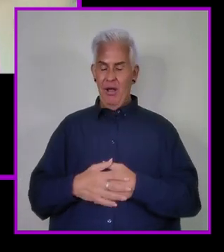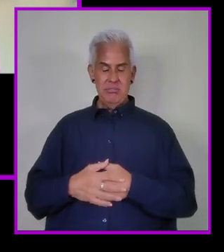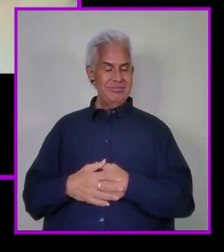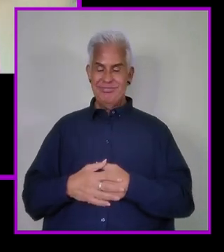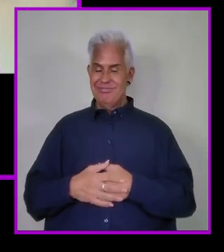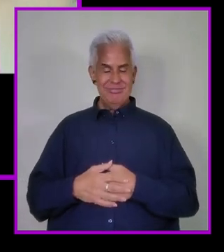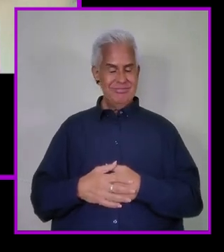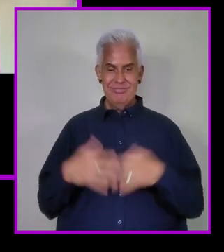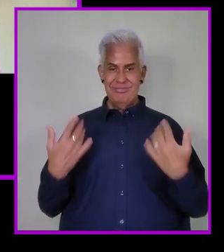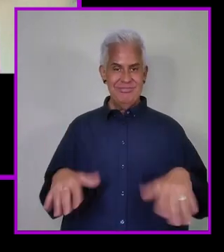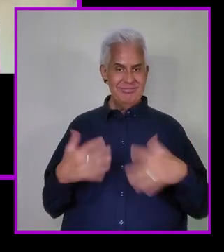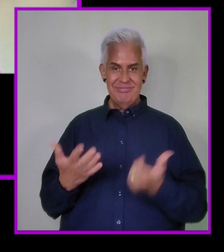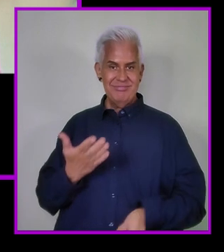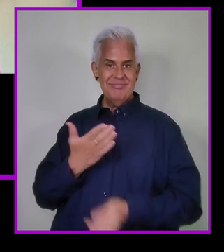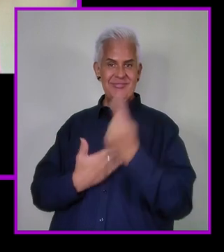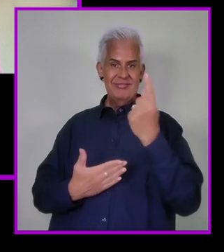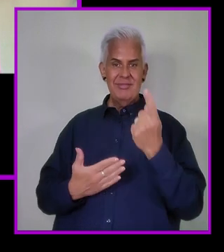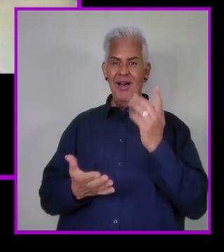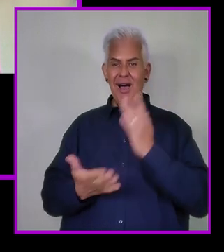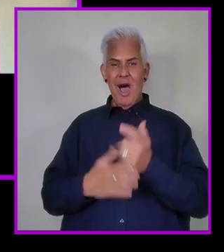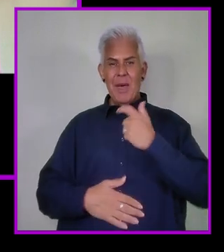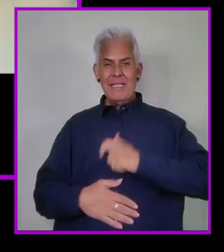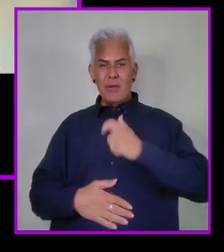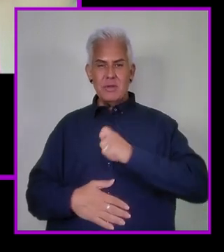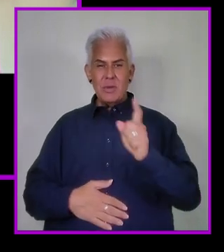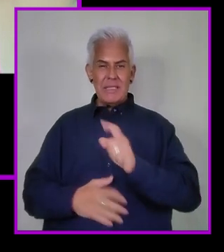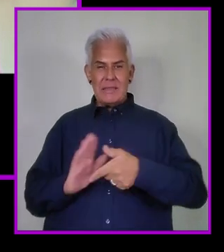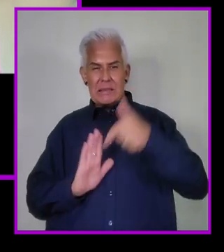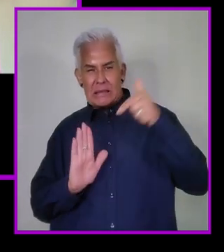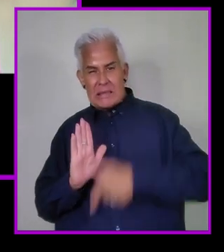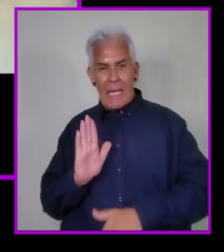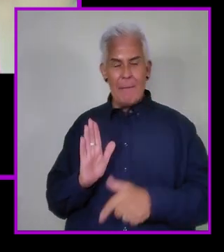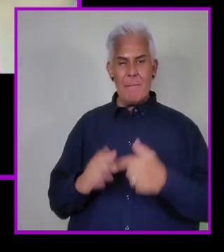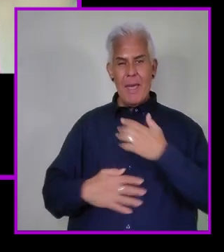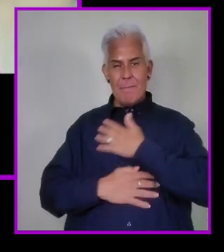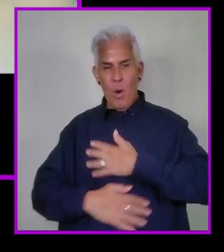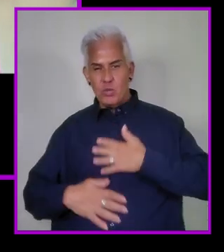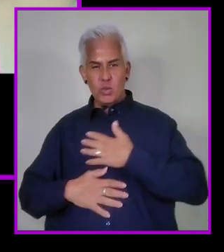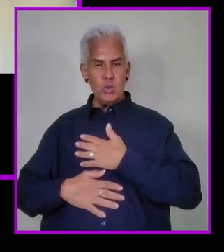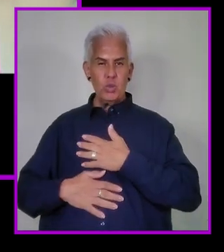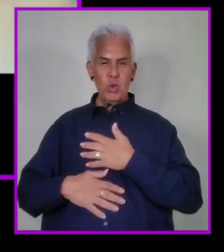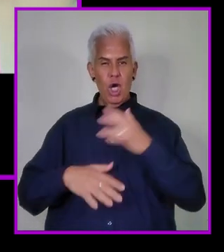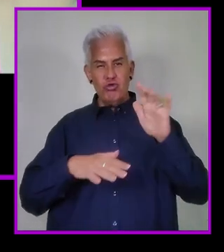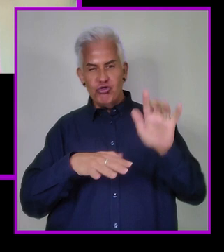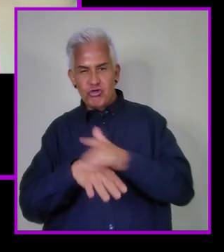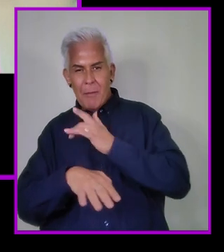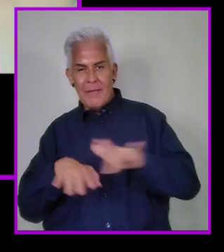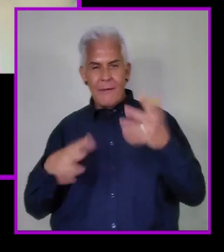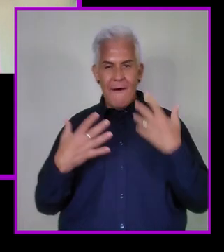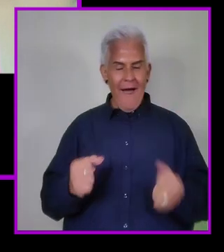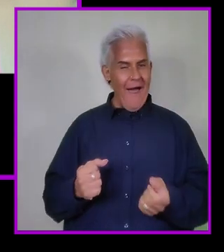play such a deep, emotional role, really dramatic, and